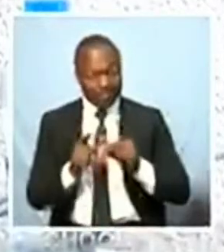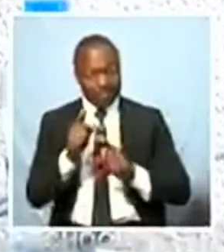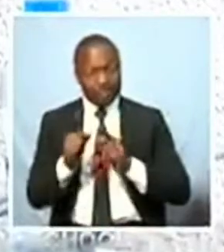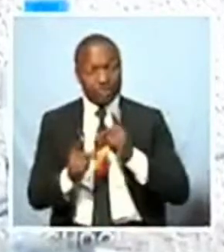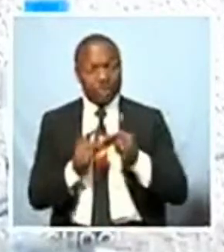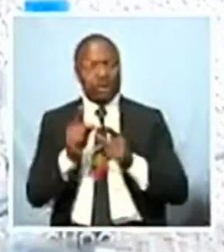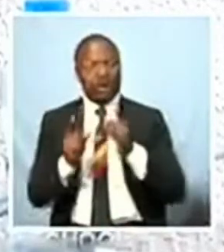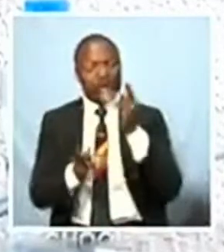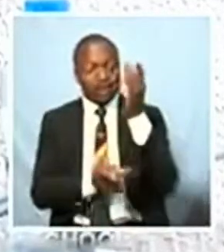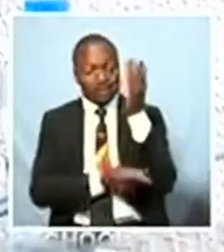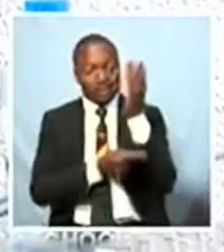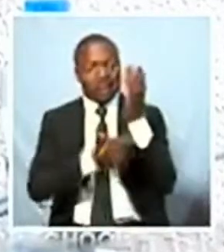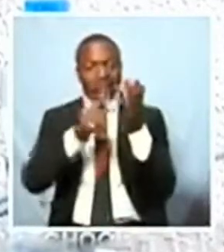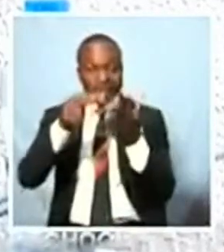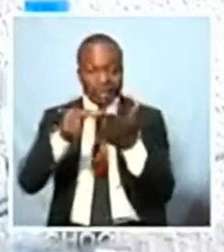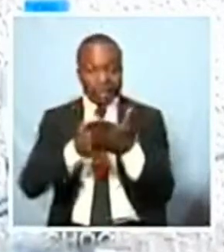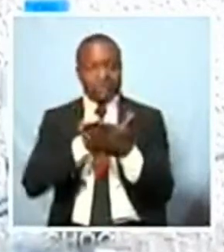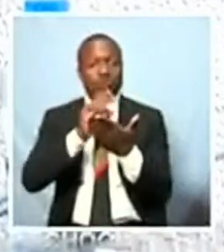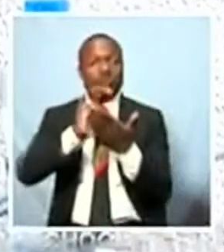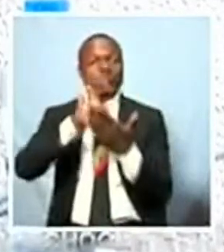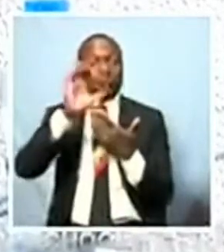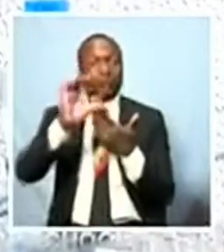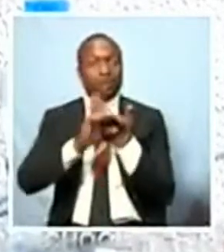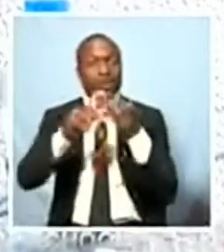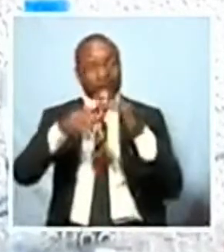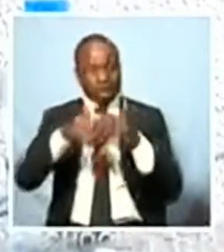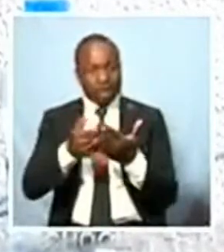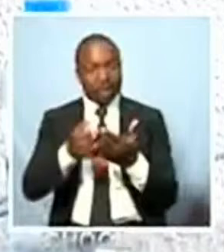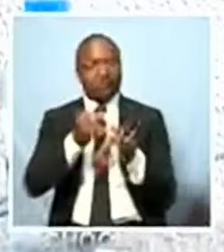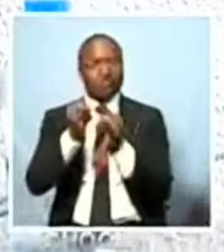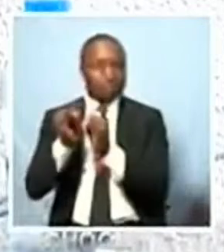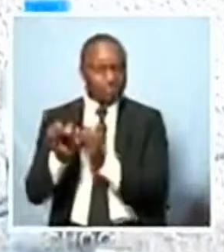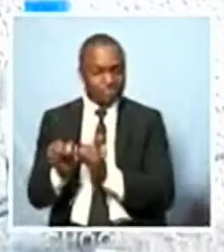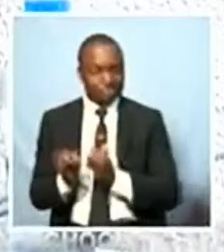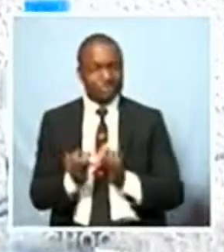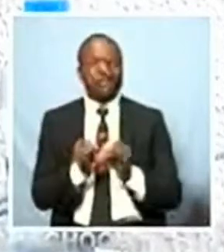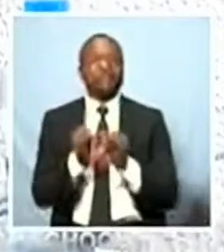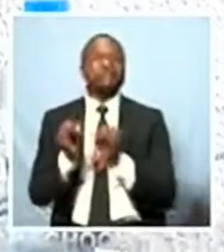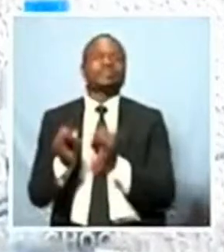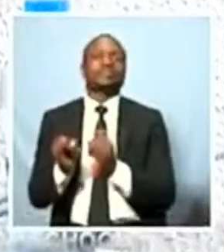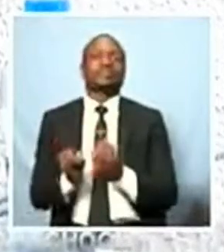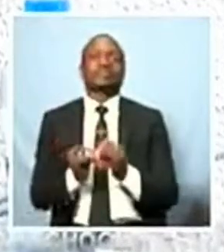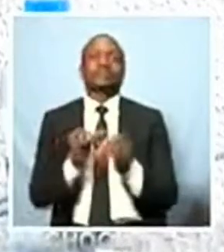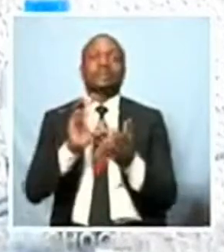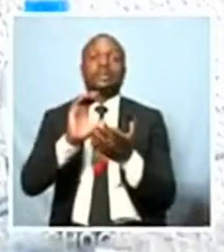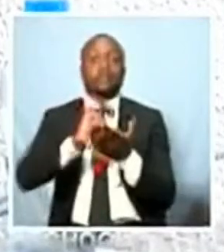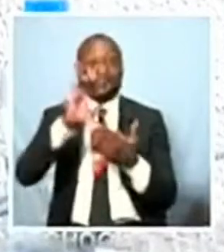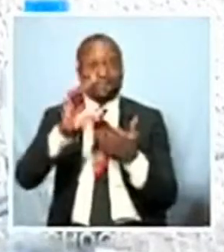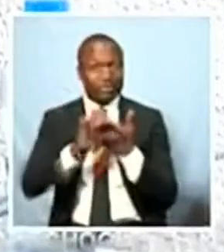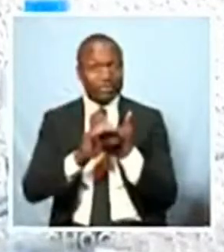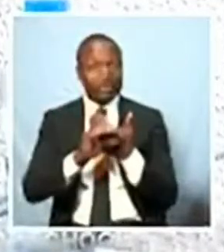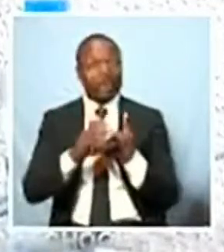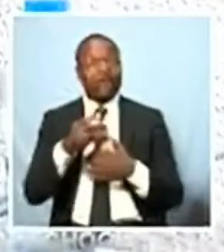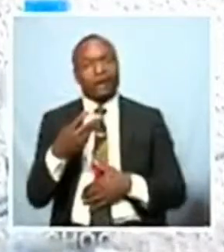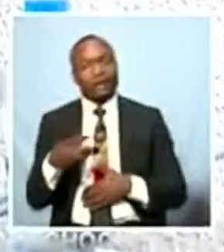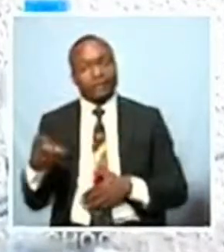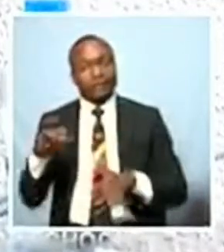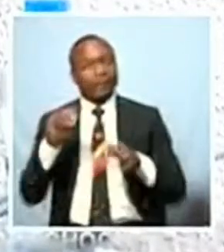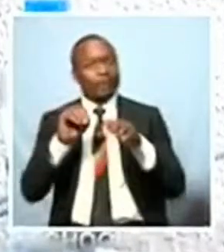the new curriculum and how to roll it out in terms of implementation. Are the materials